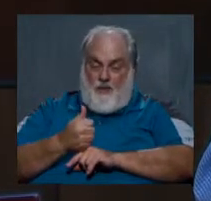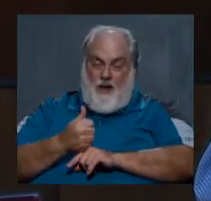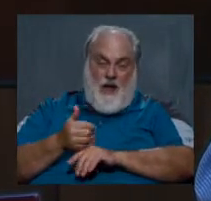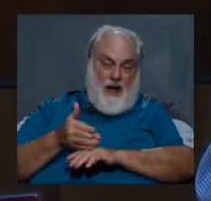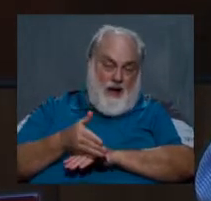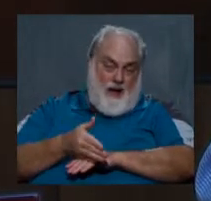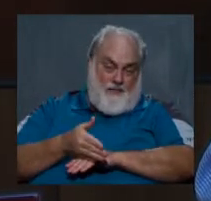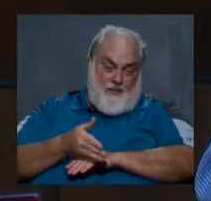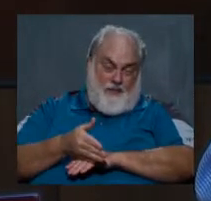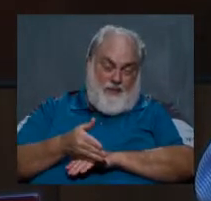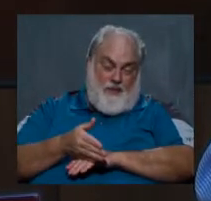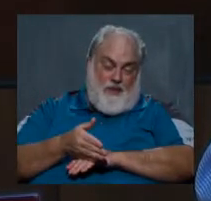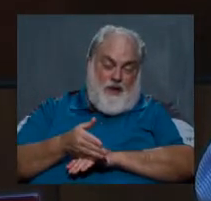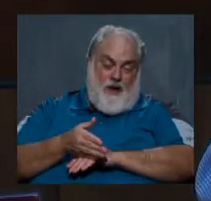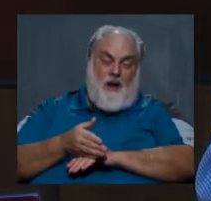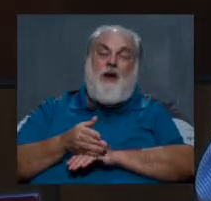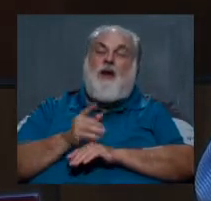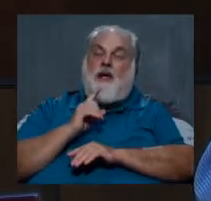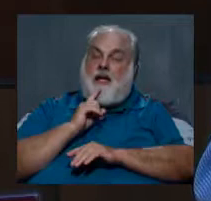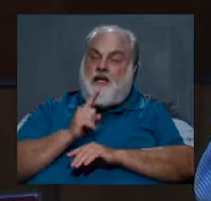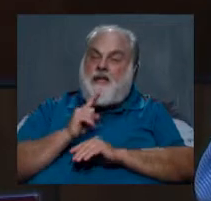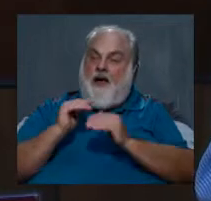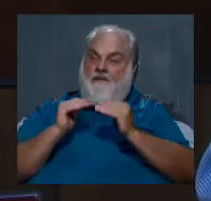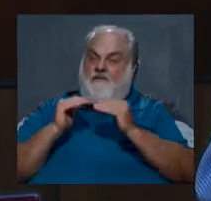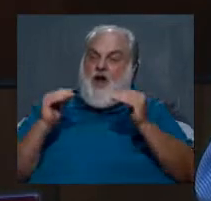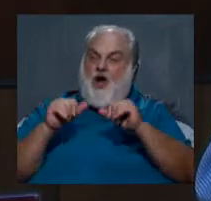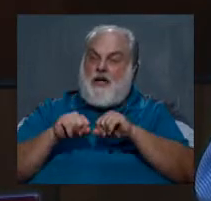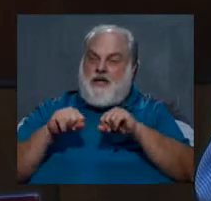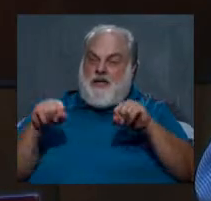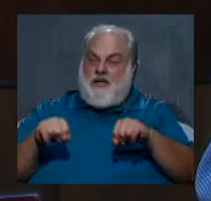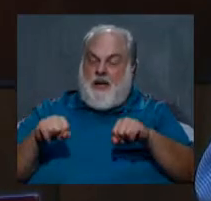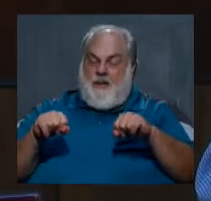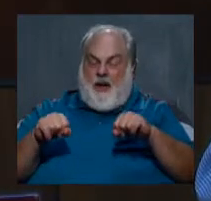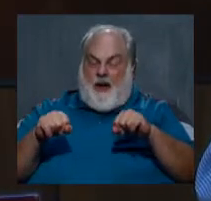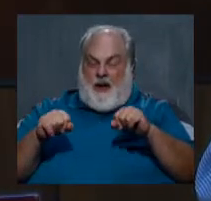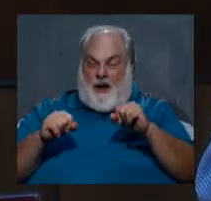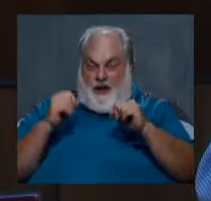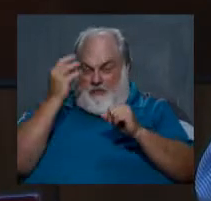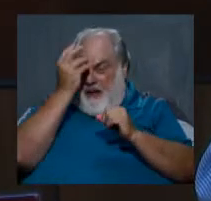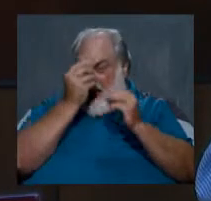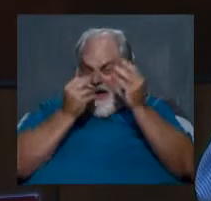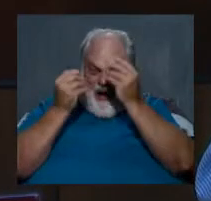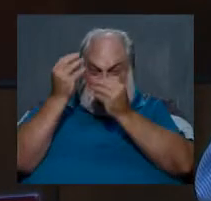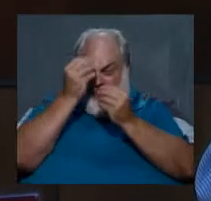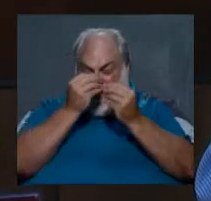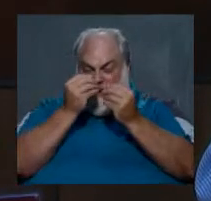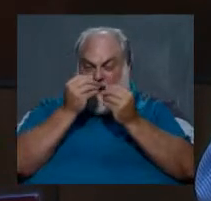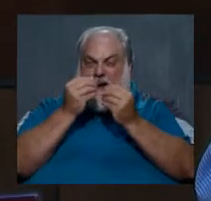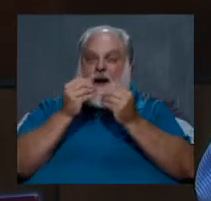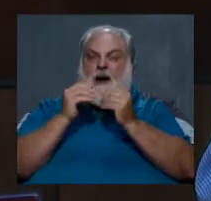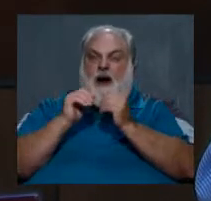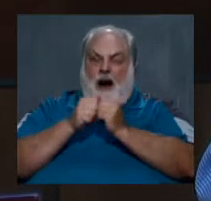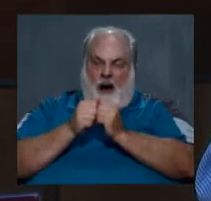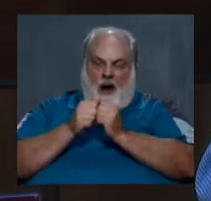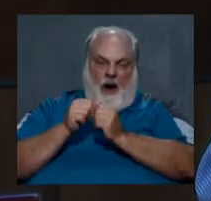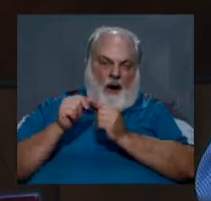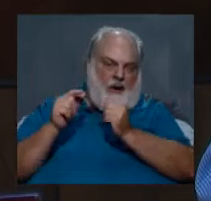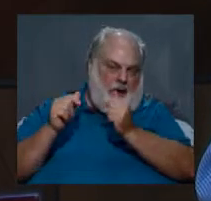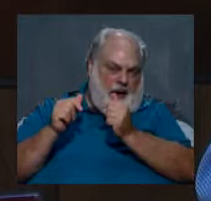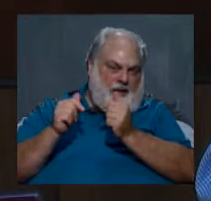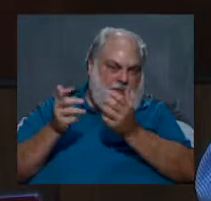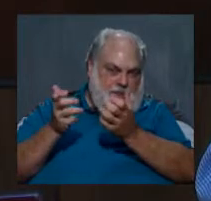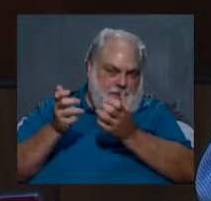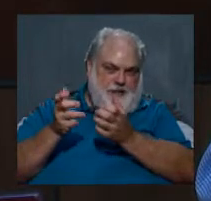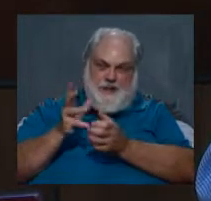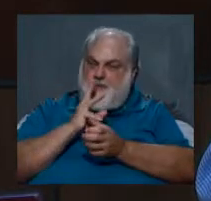after you, I think this is a fair system for you. So be thinking about whether or not you want to speak or if